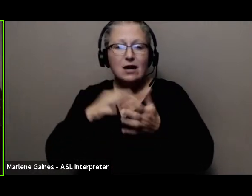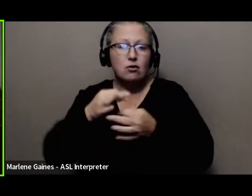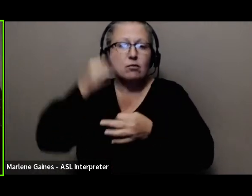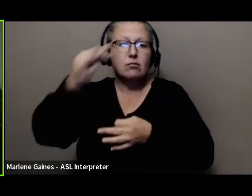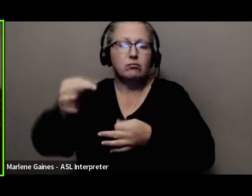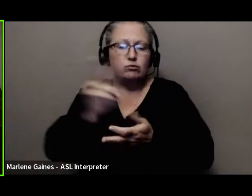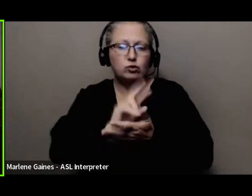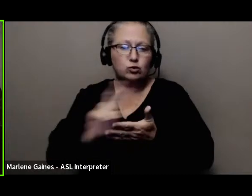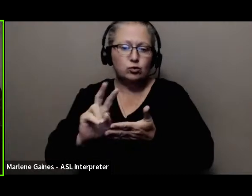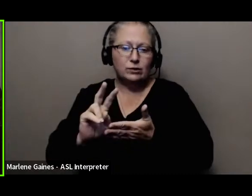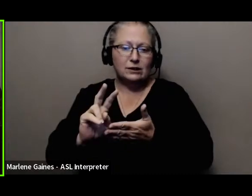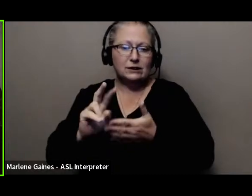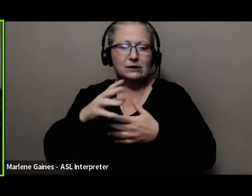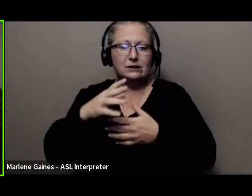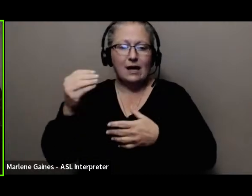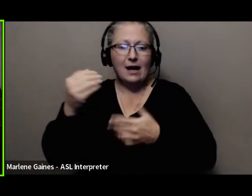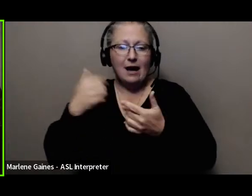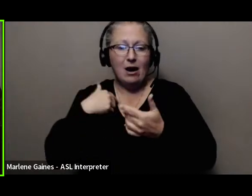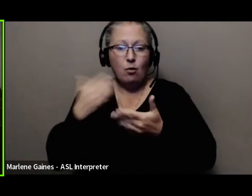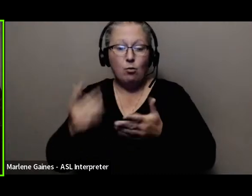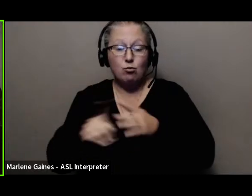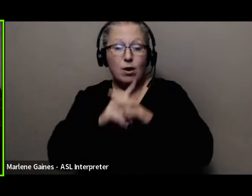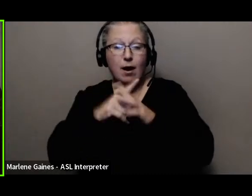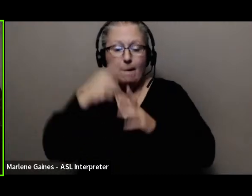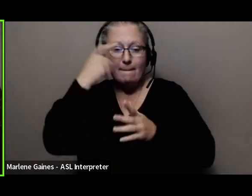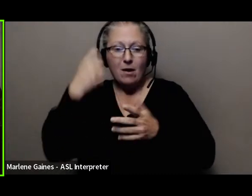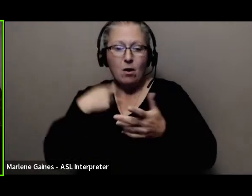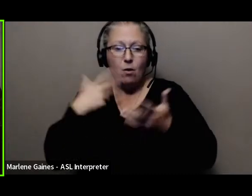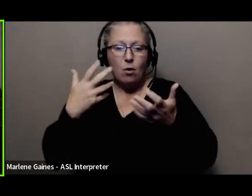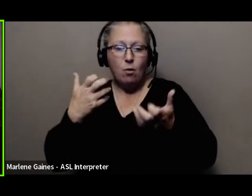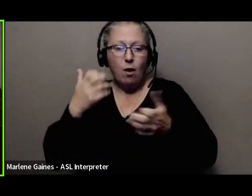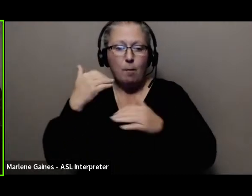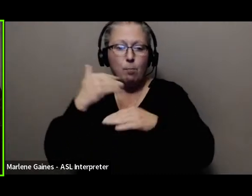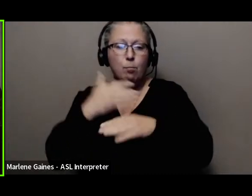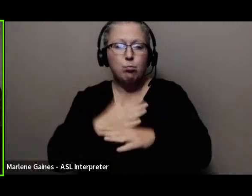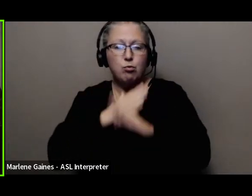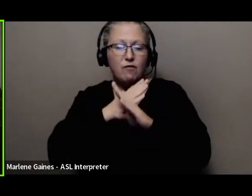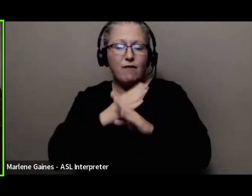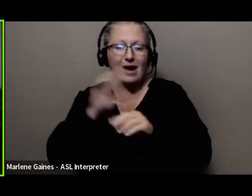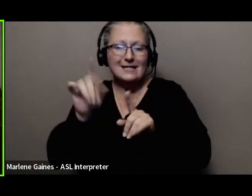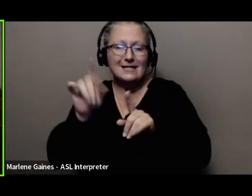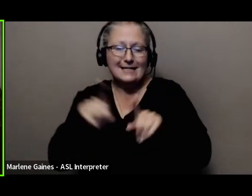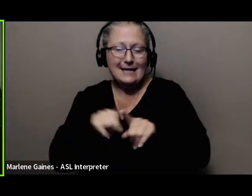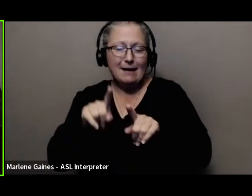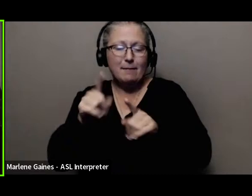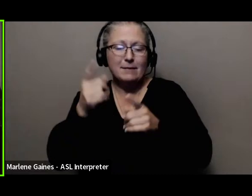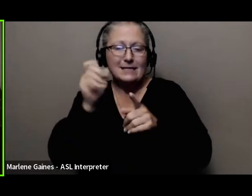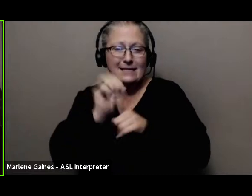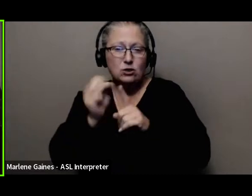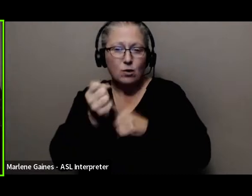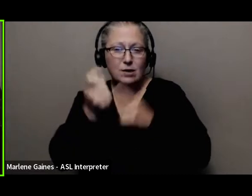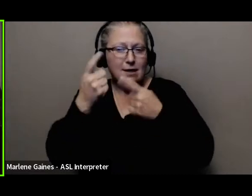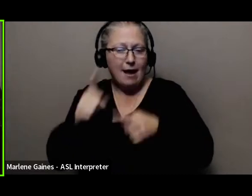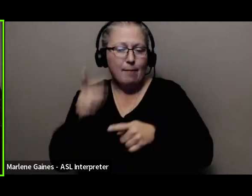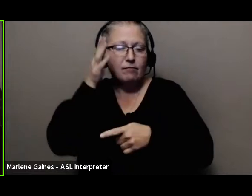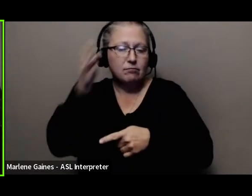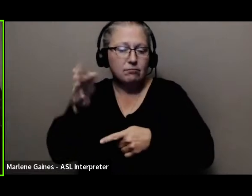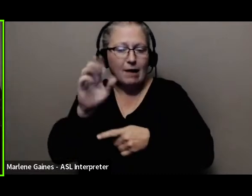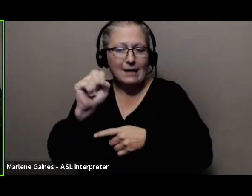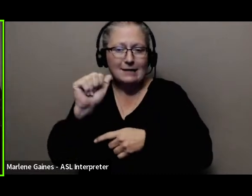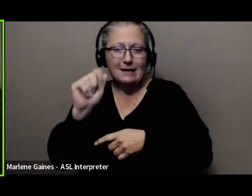2 weeks. And we're bringing this up because we want to prevent similar situations for the future SATs.